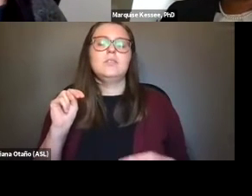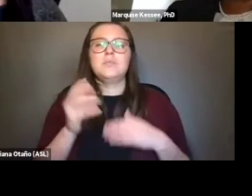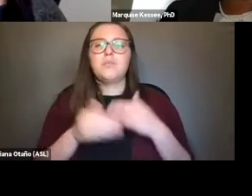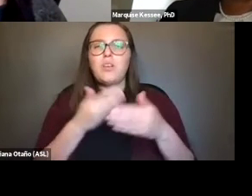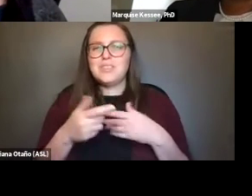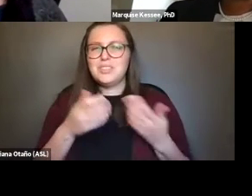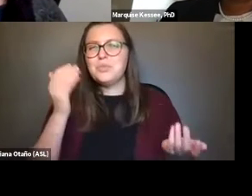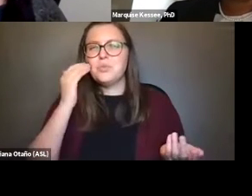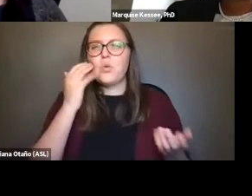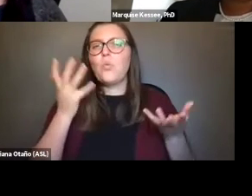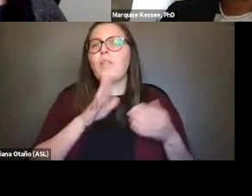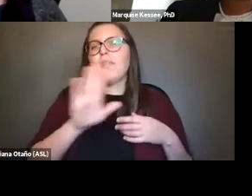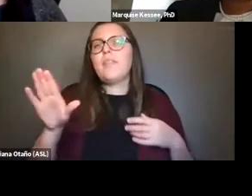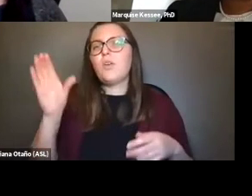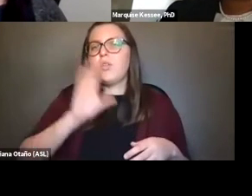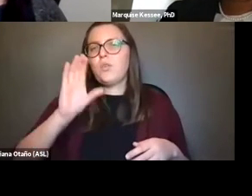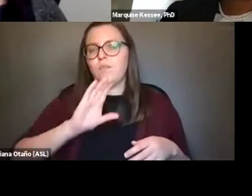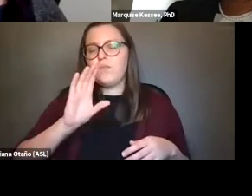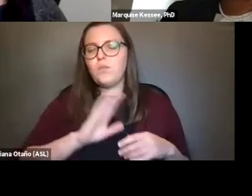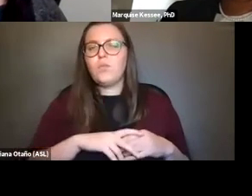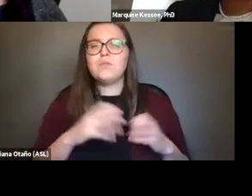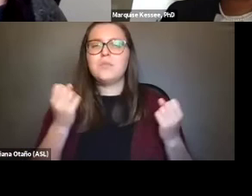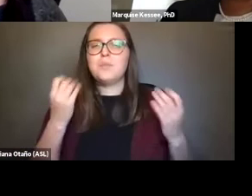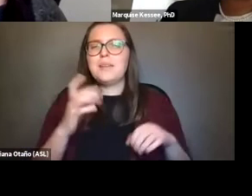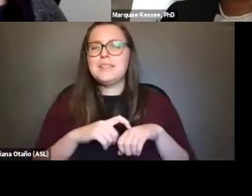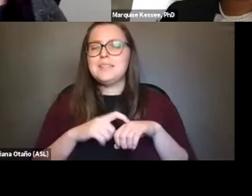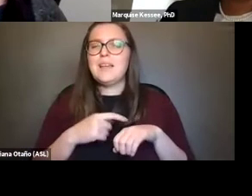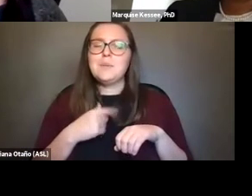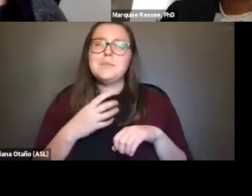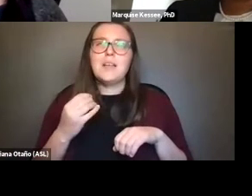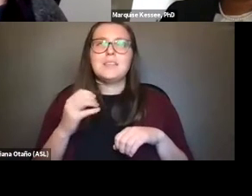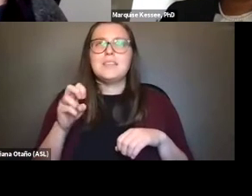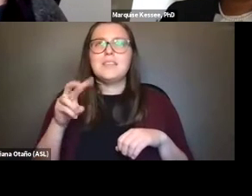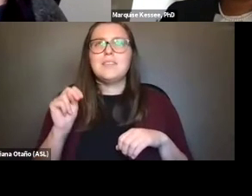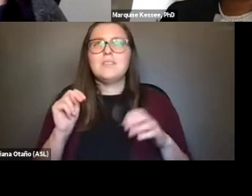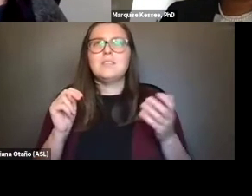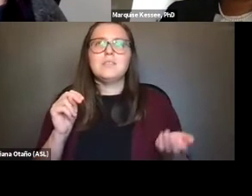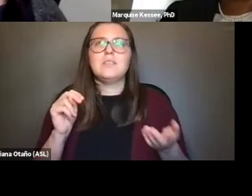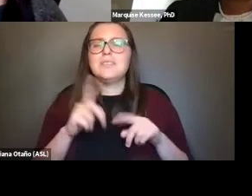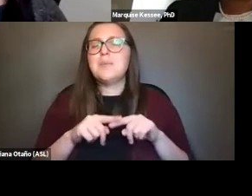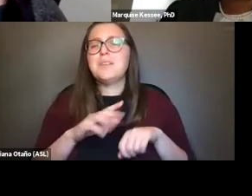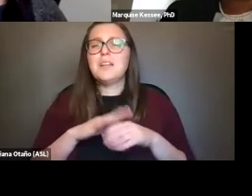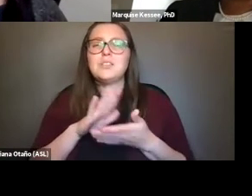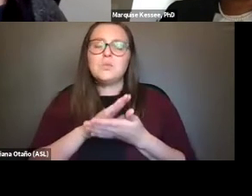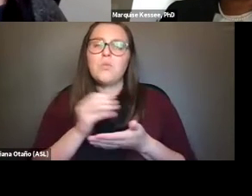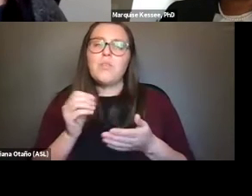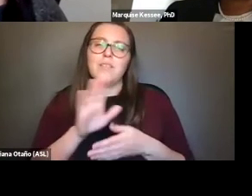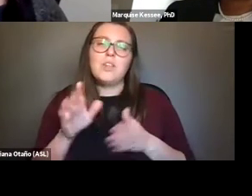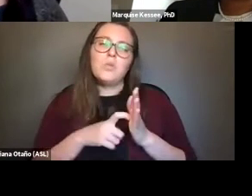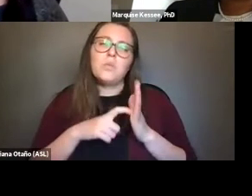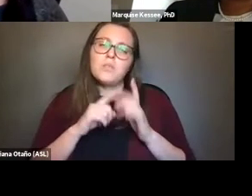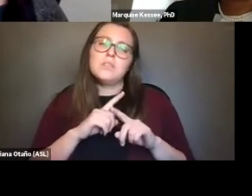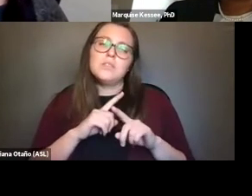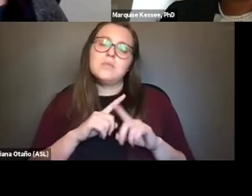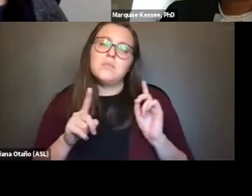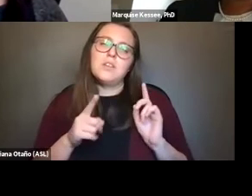for. Because a lot of times, and it just depends on the school and the requirements, but even from the